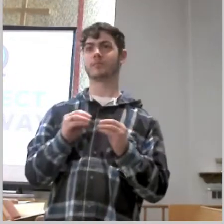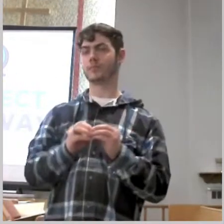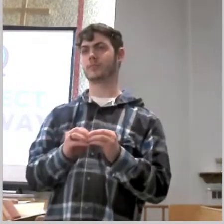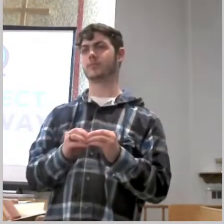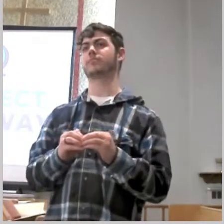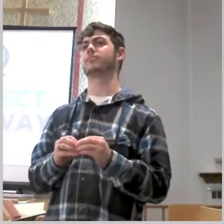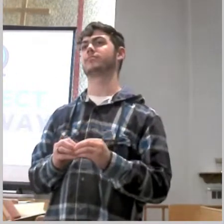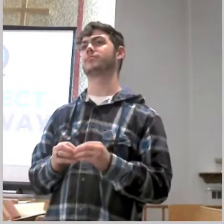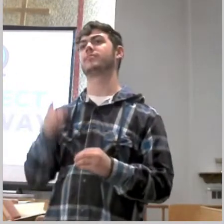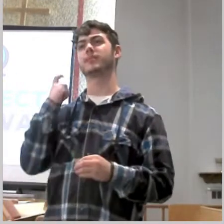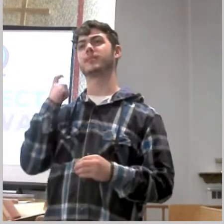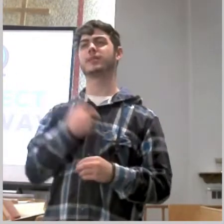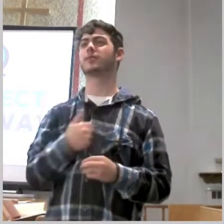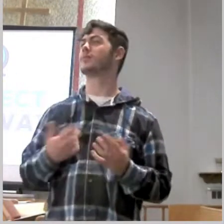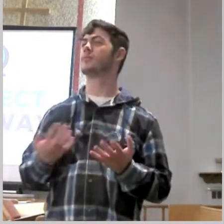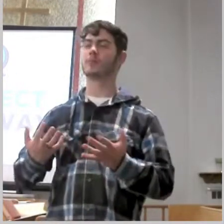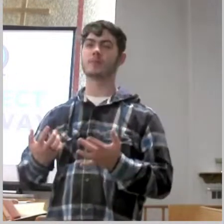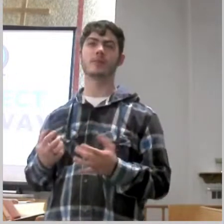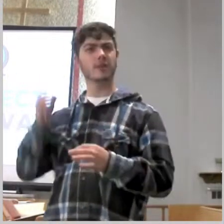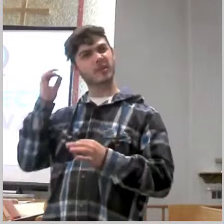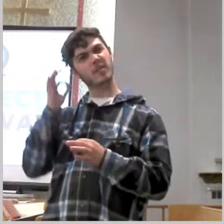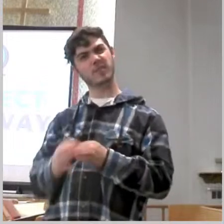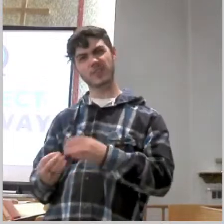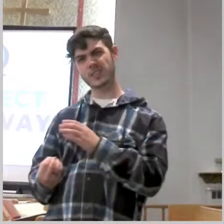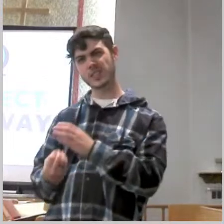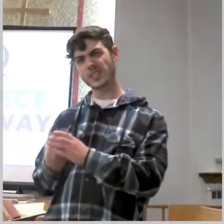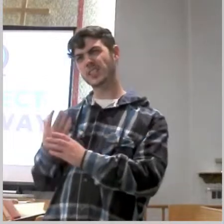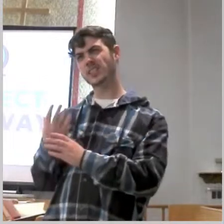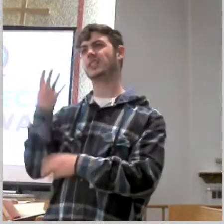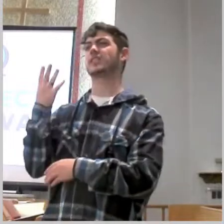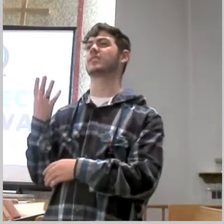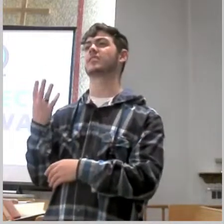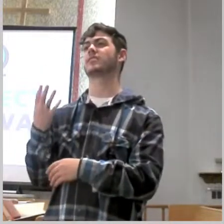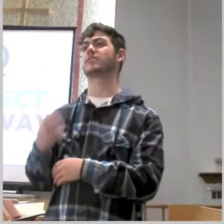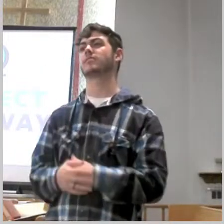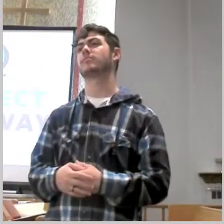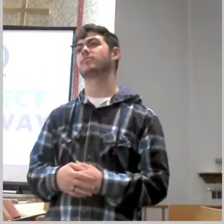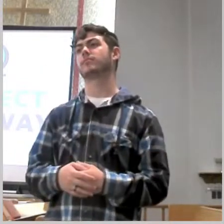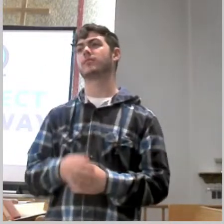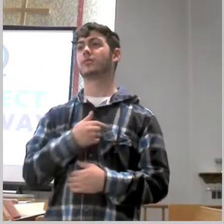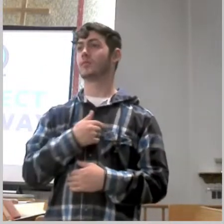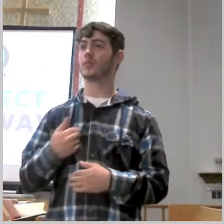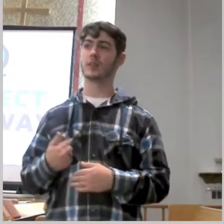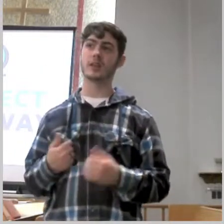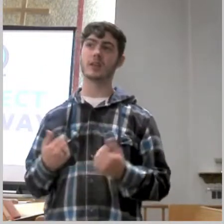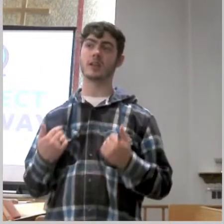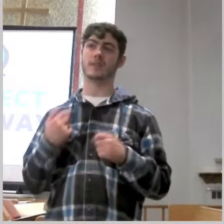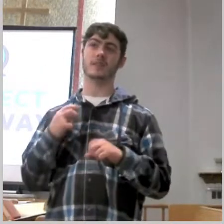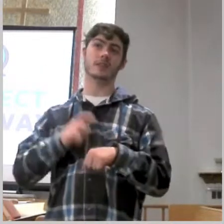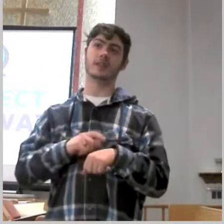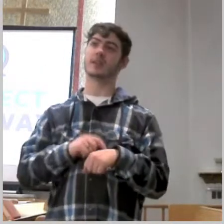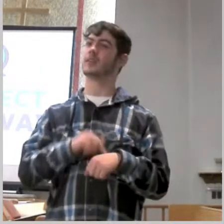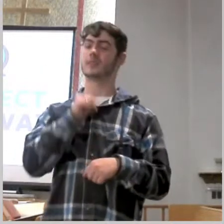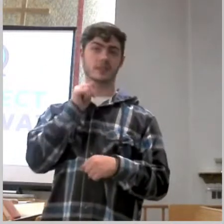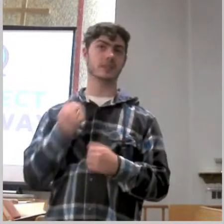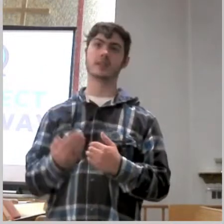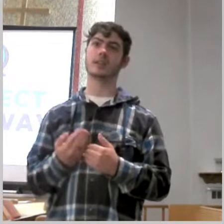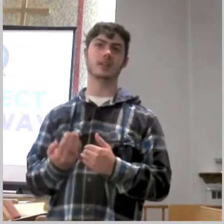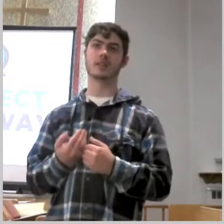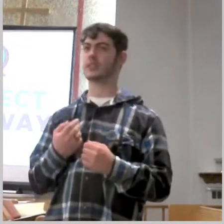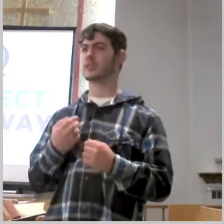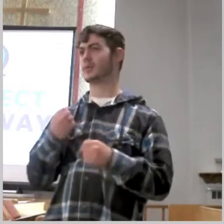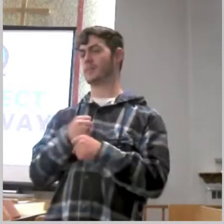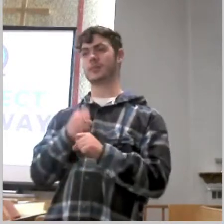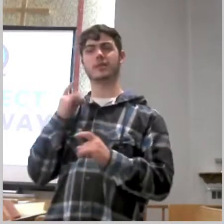to stretch our faith, even though we're going through a time where it's not going to be easy to make those decisions. If this